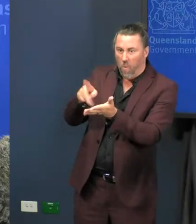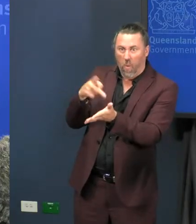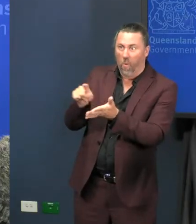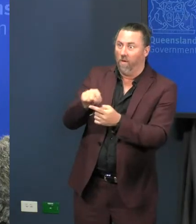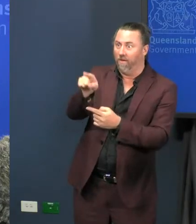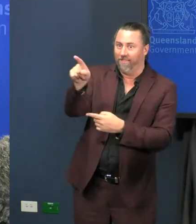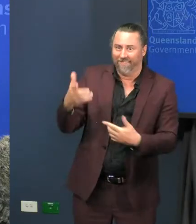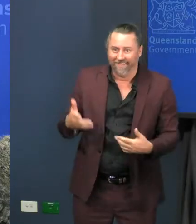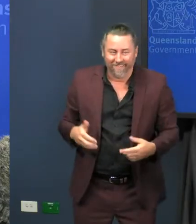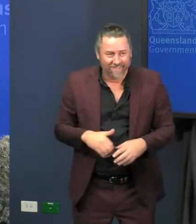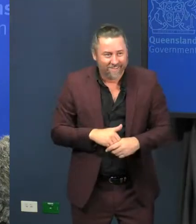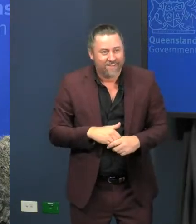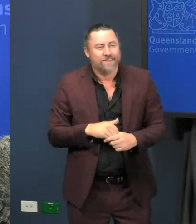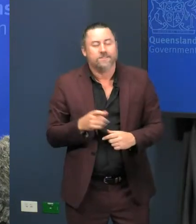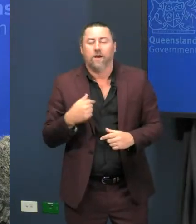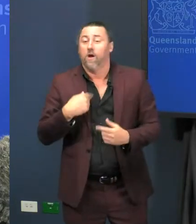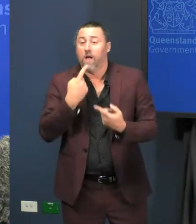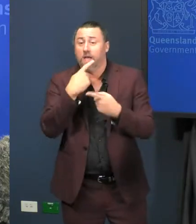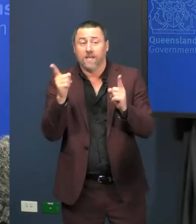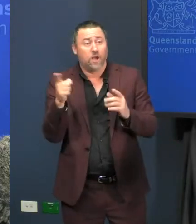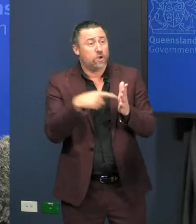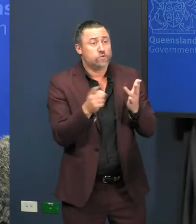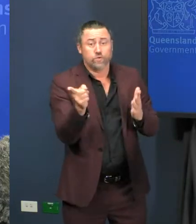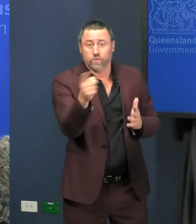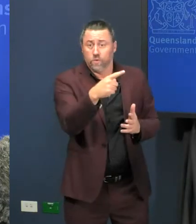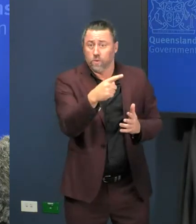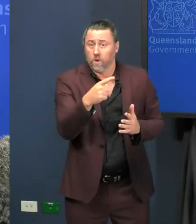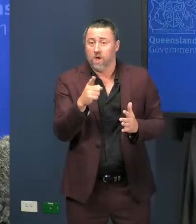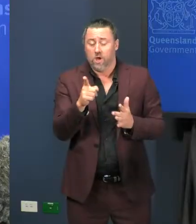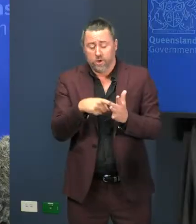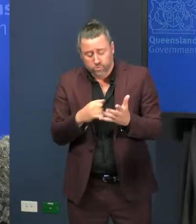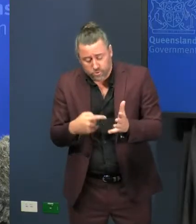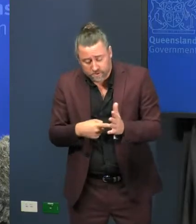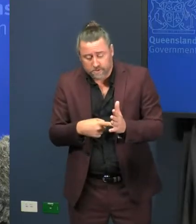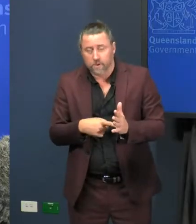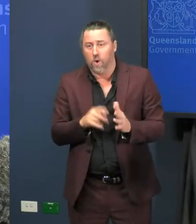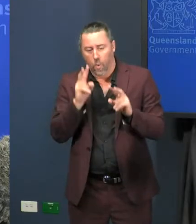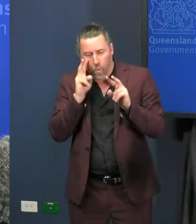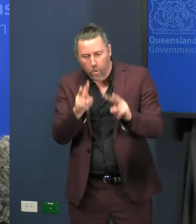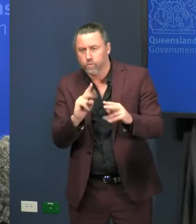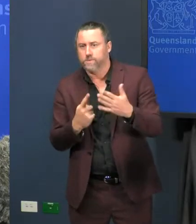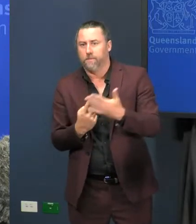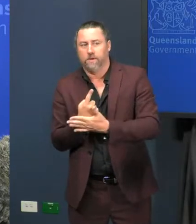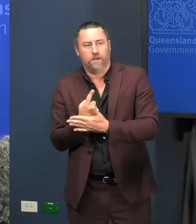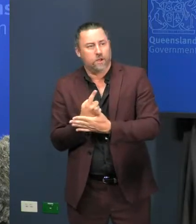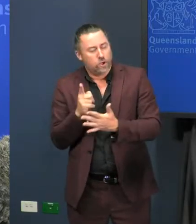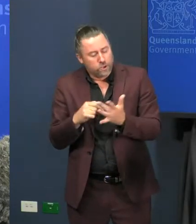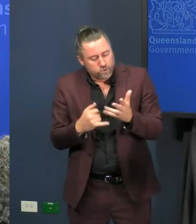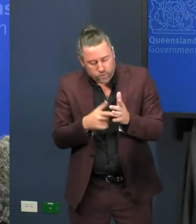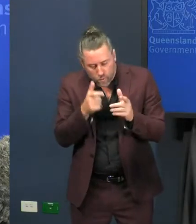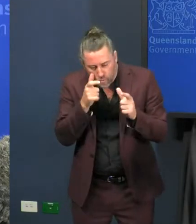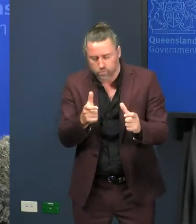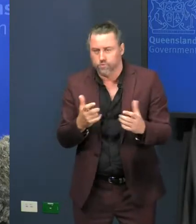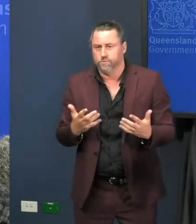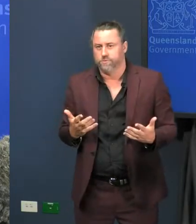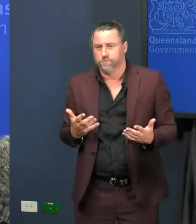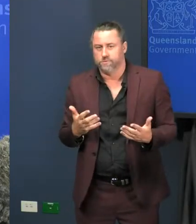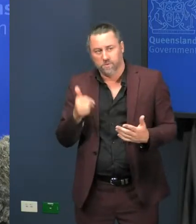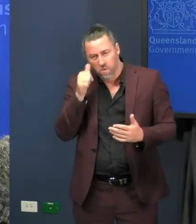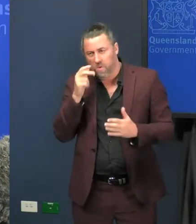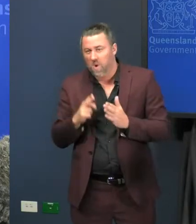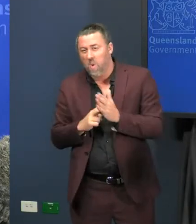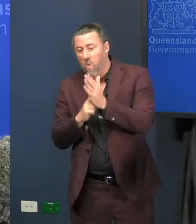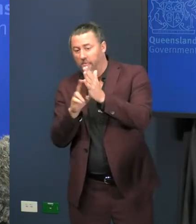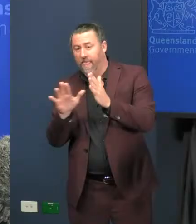message to the community is just to stay connected with those warnings, and there is no doubt that there is the potential, particularly in that northern part of